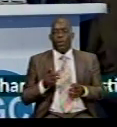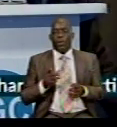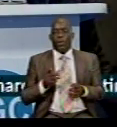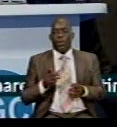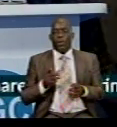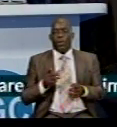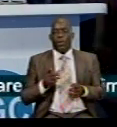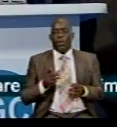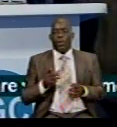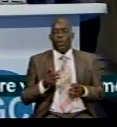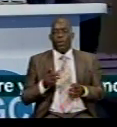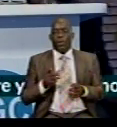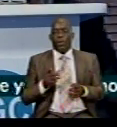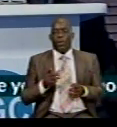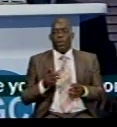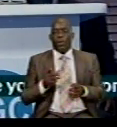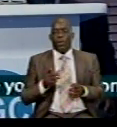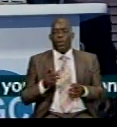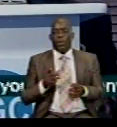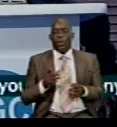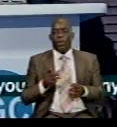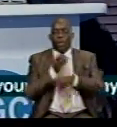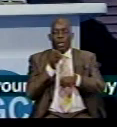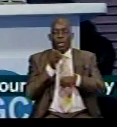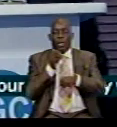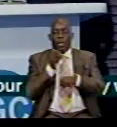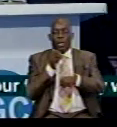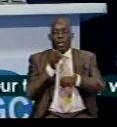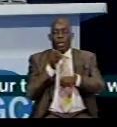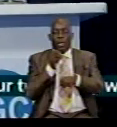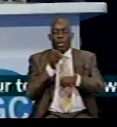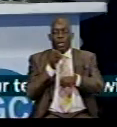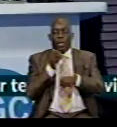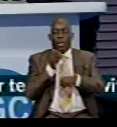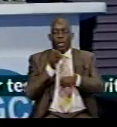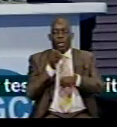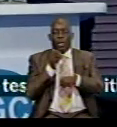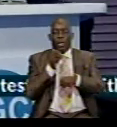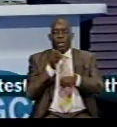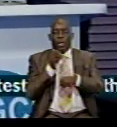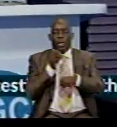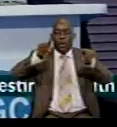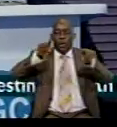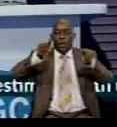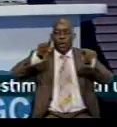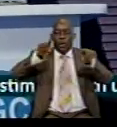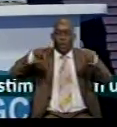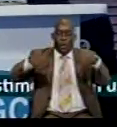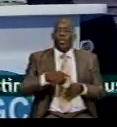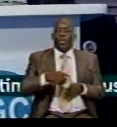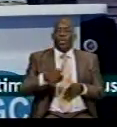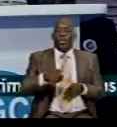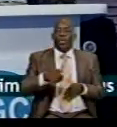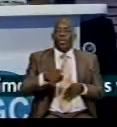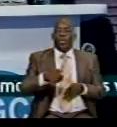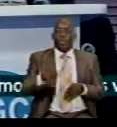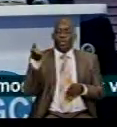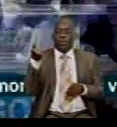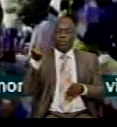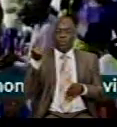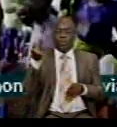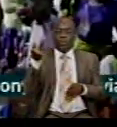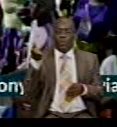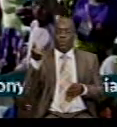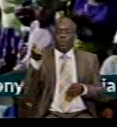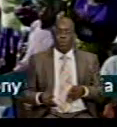Conseil, faites-les sortir. Go there and meet them there. Bring them out. Rapprochez-vous d'eux et faites-les sortir. The sticks are up.